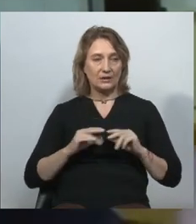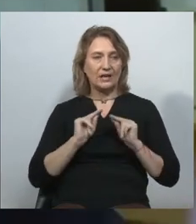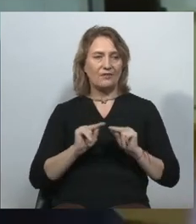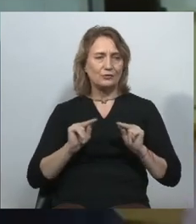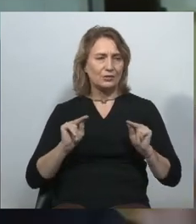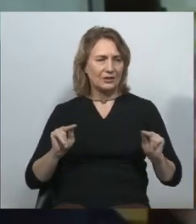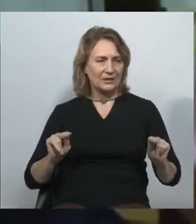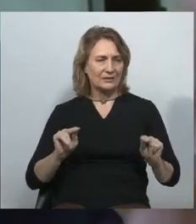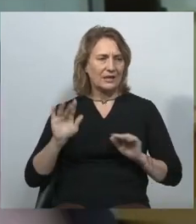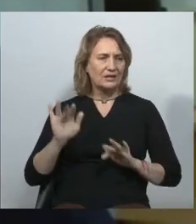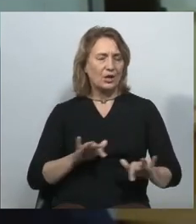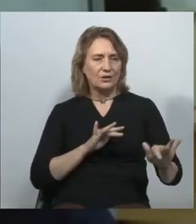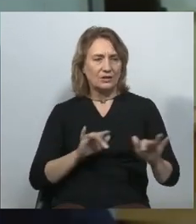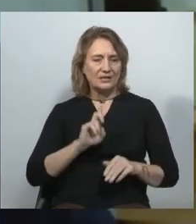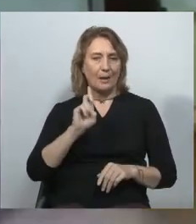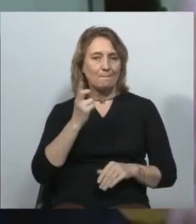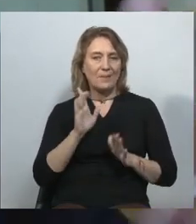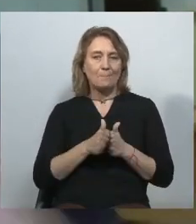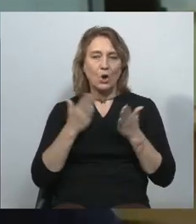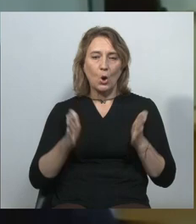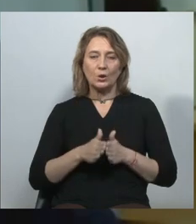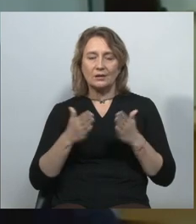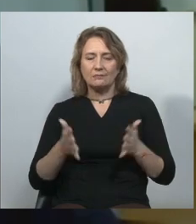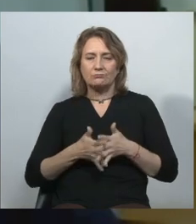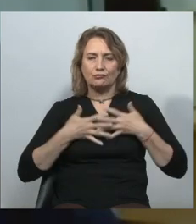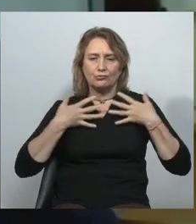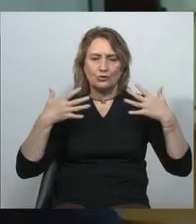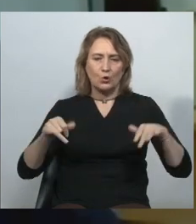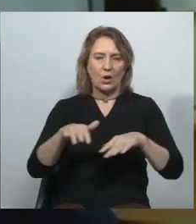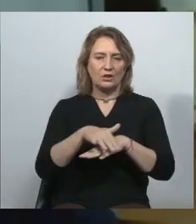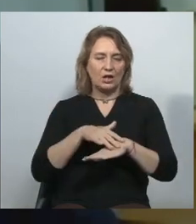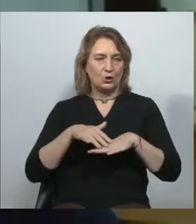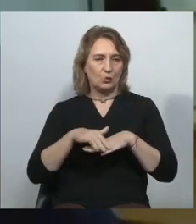use our articles, our materials, and we also have